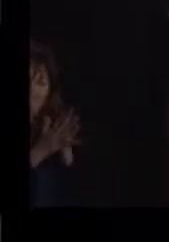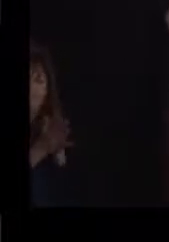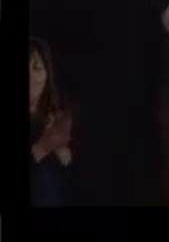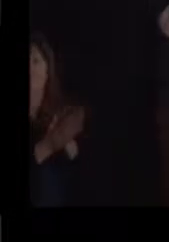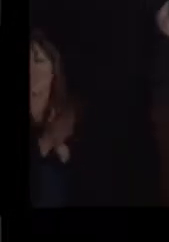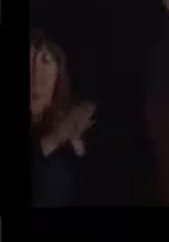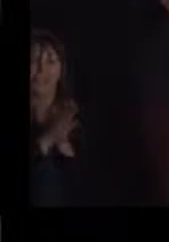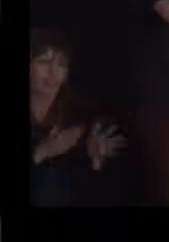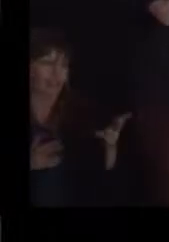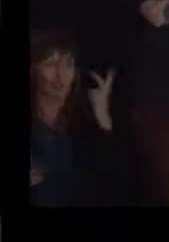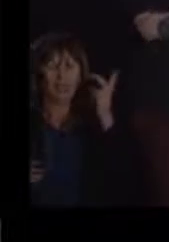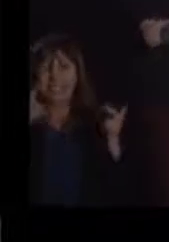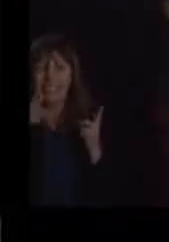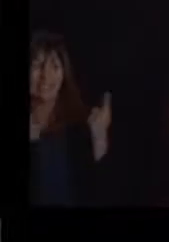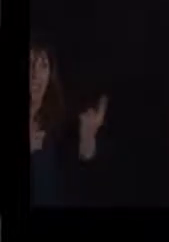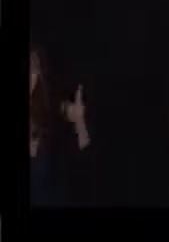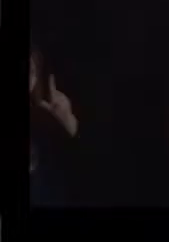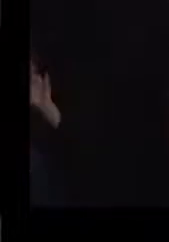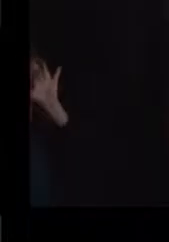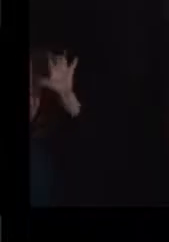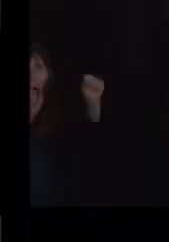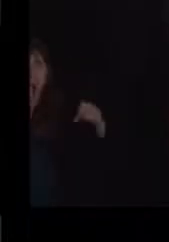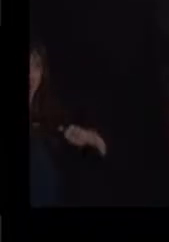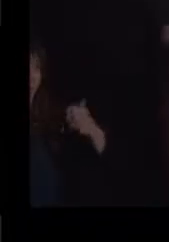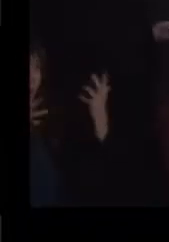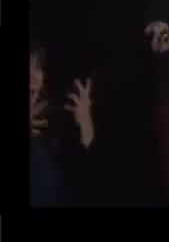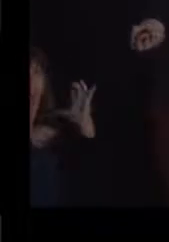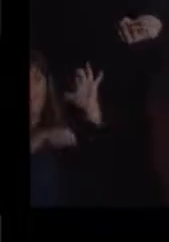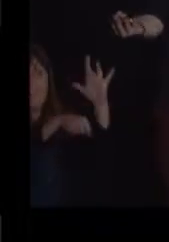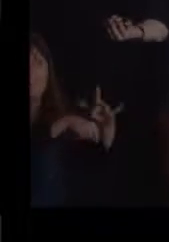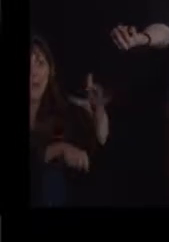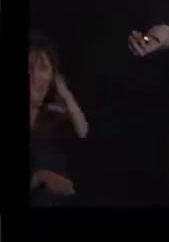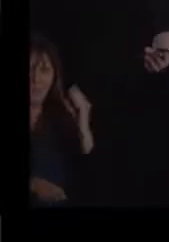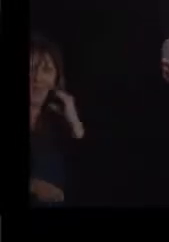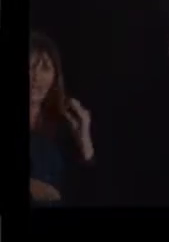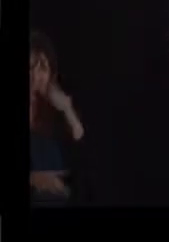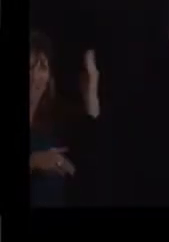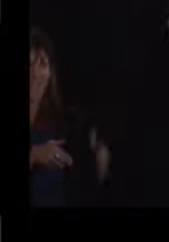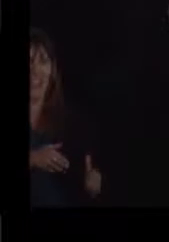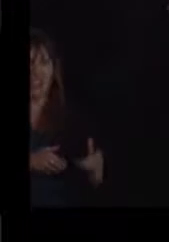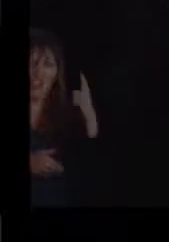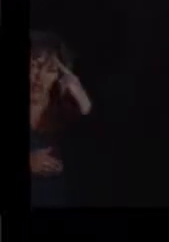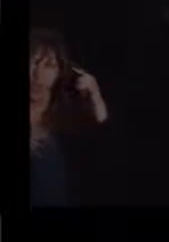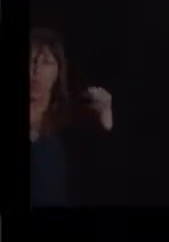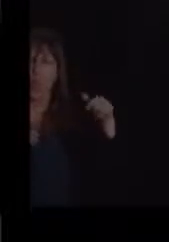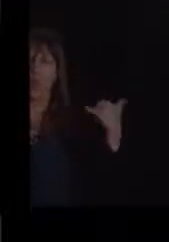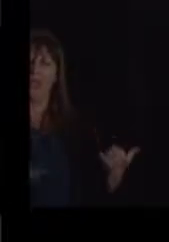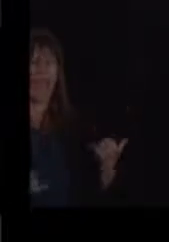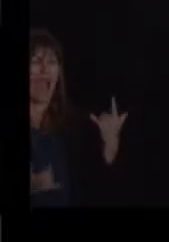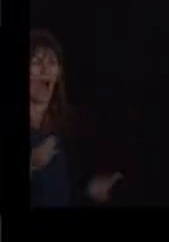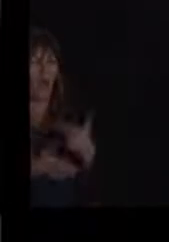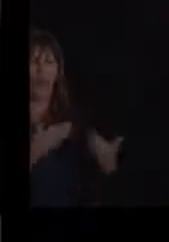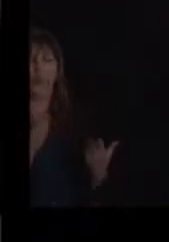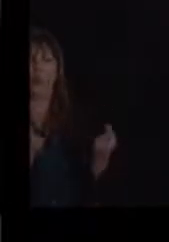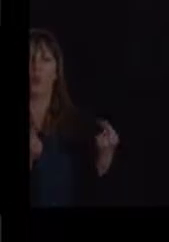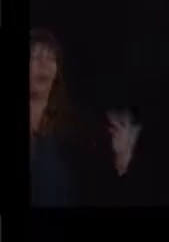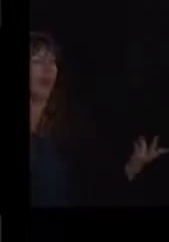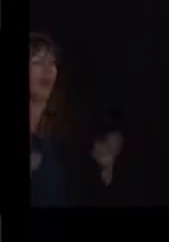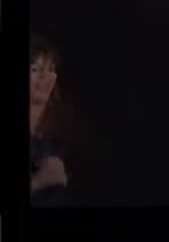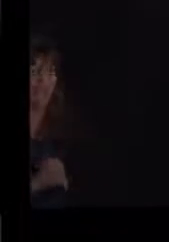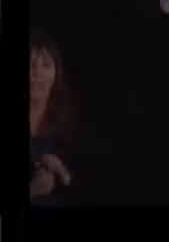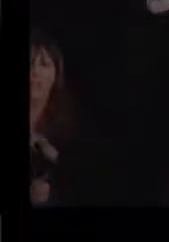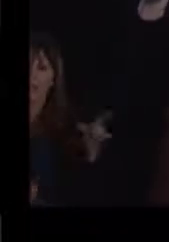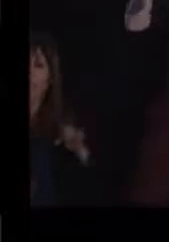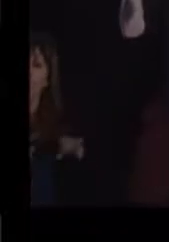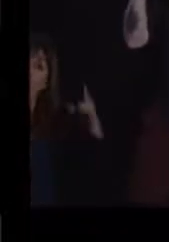just, with wild eyes, you just want to grab it and then you've done it and then you go, oh my God, now what? But then, without even sort of thinking about it, you are